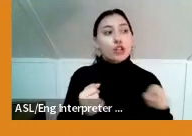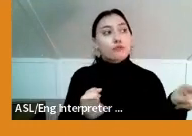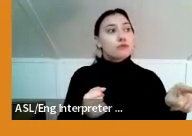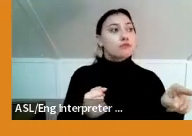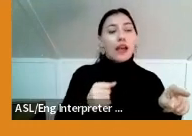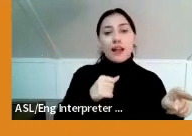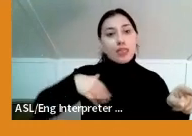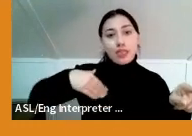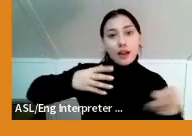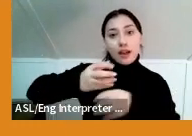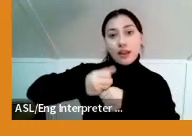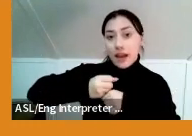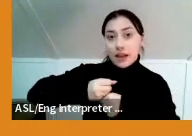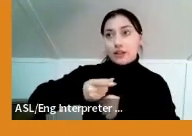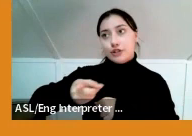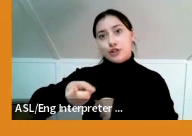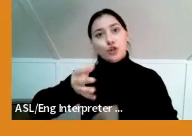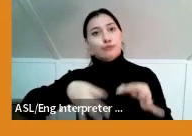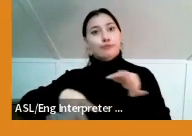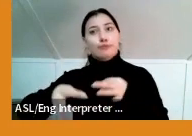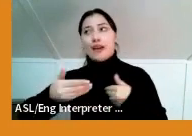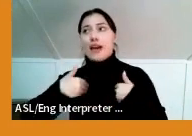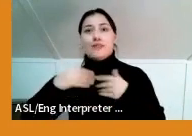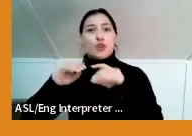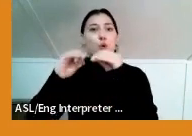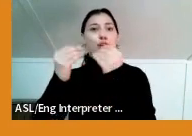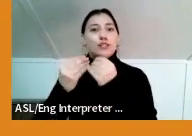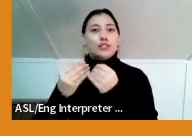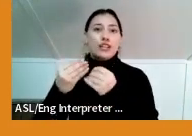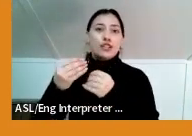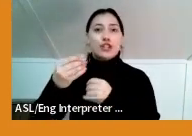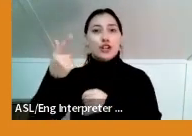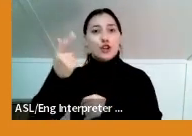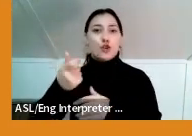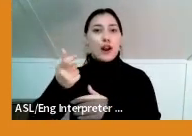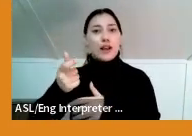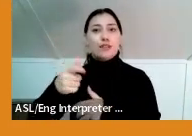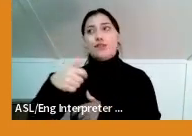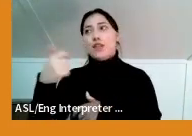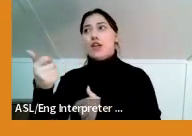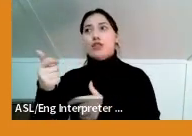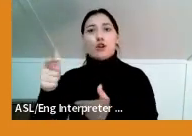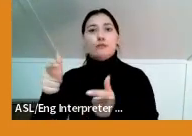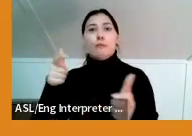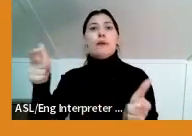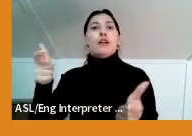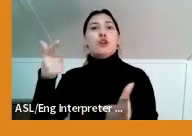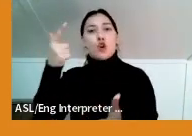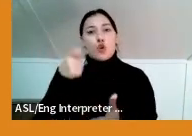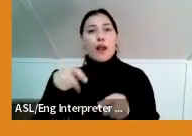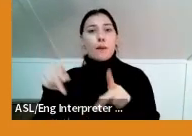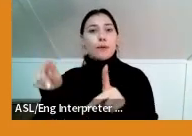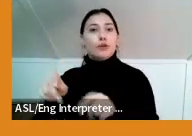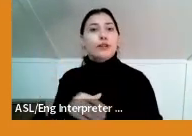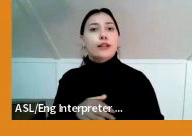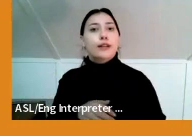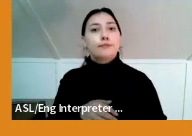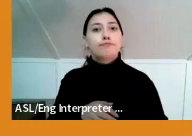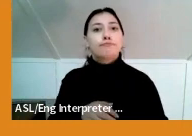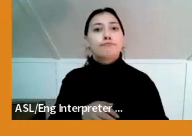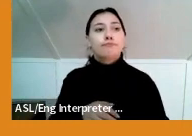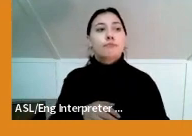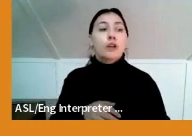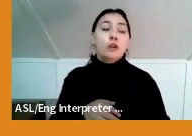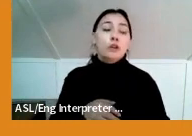because, you know, your organization will have taken the other grant opportunity. So to